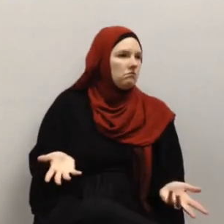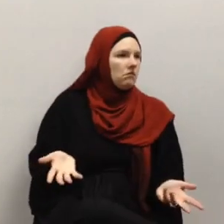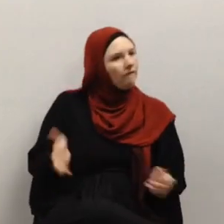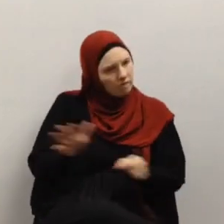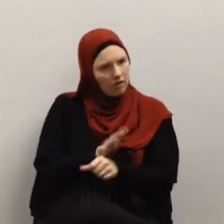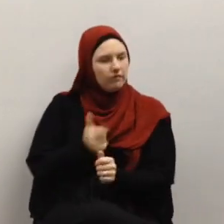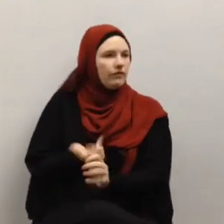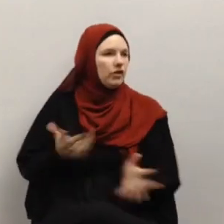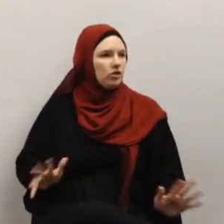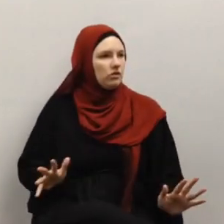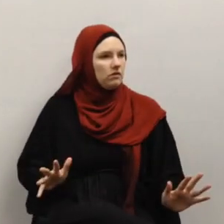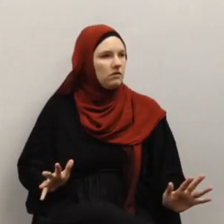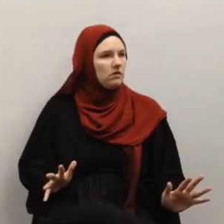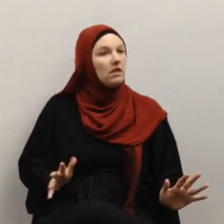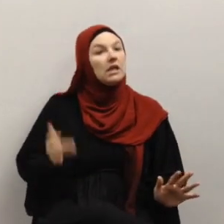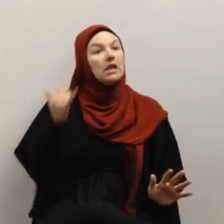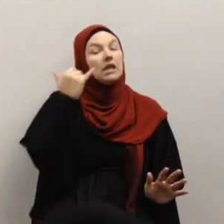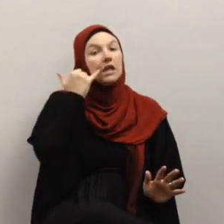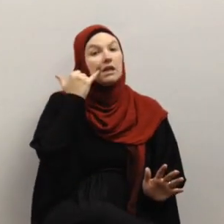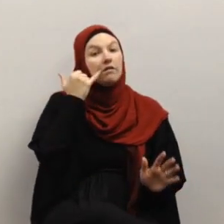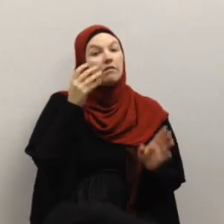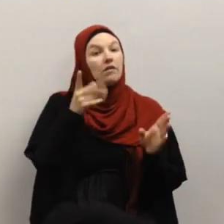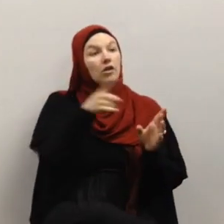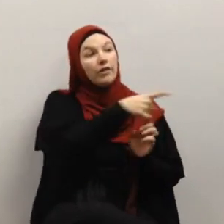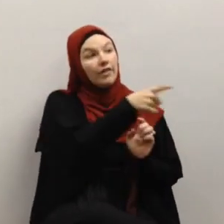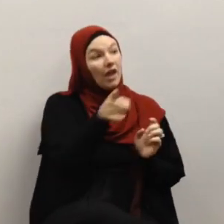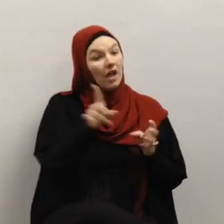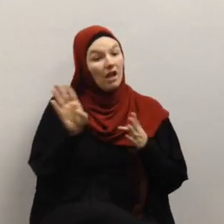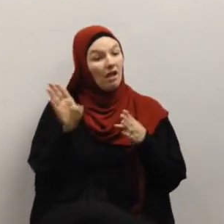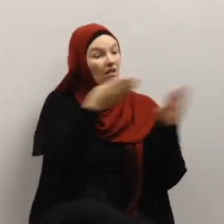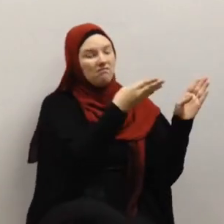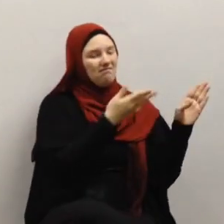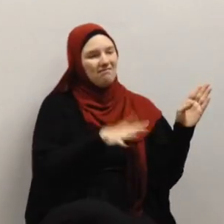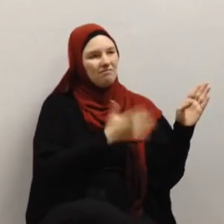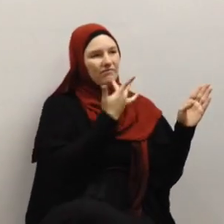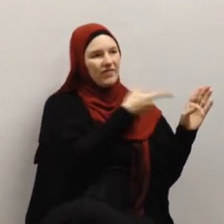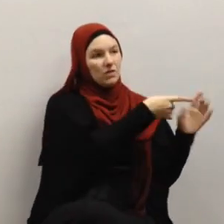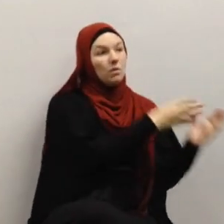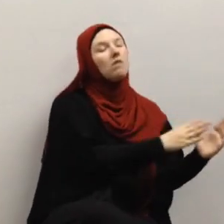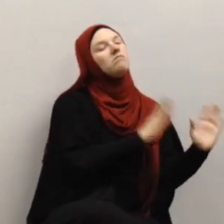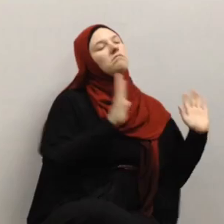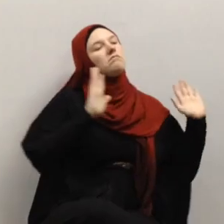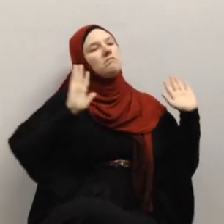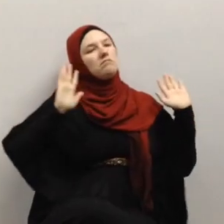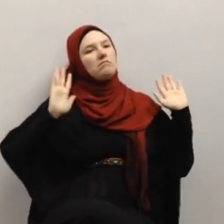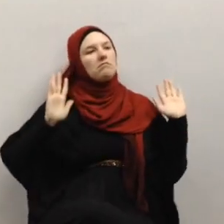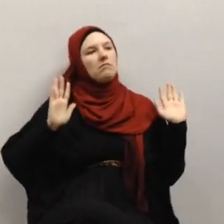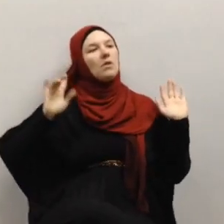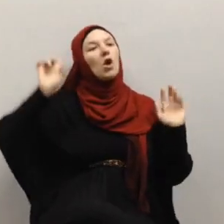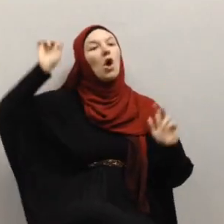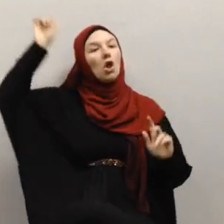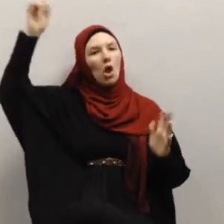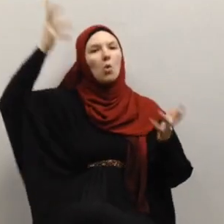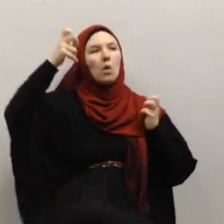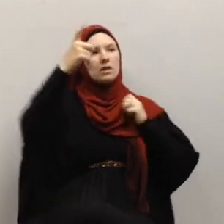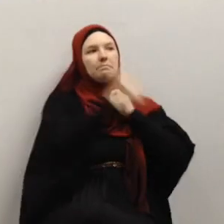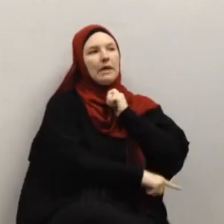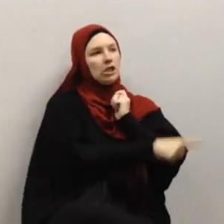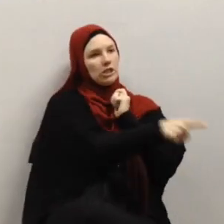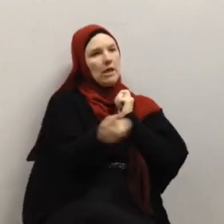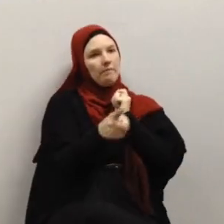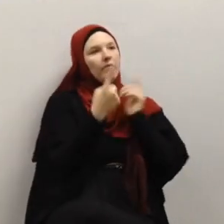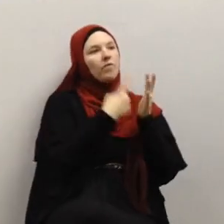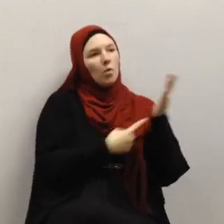away, you need to be aware that Allah then wants to punish them for whatever